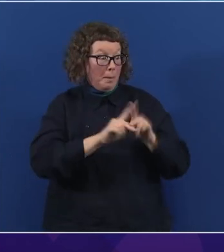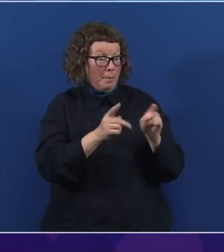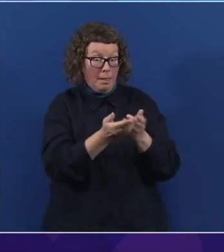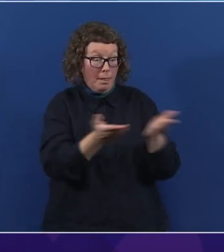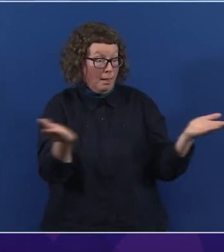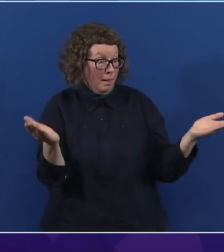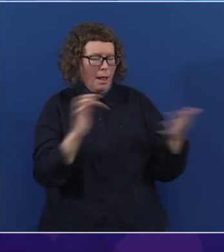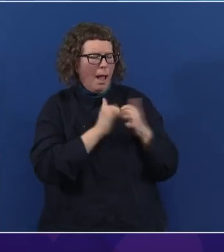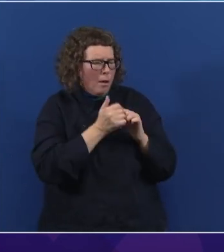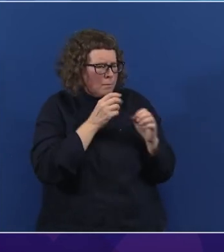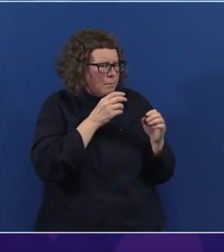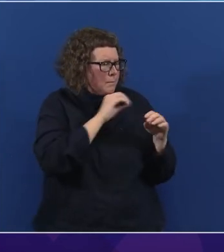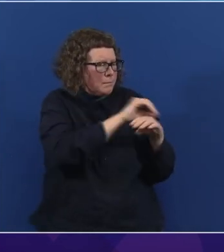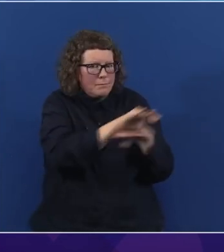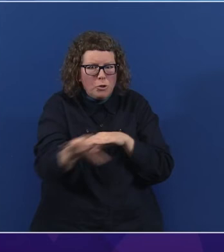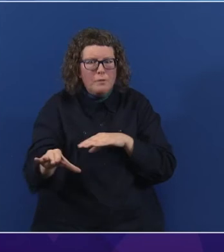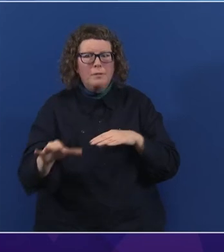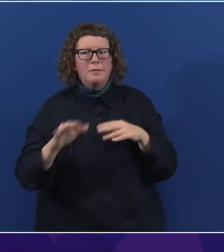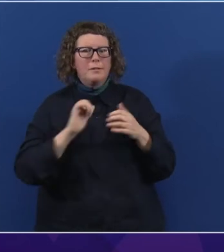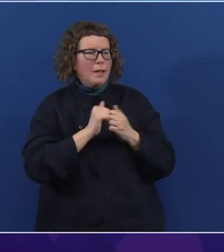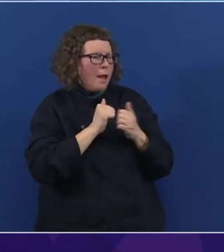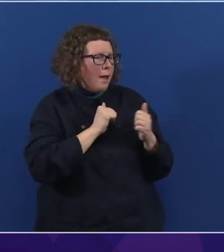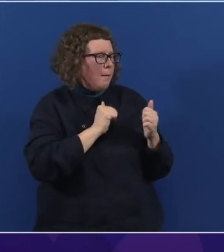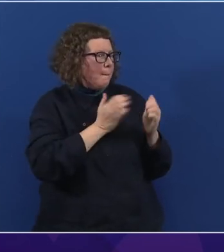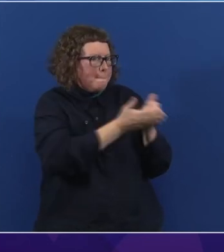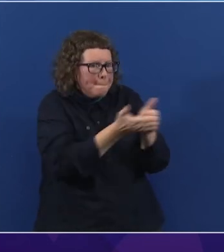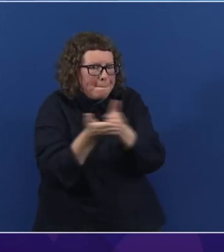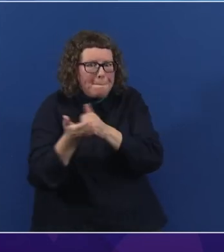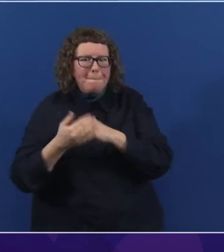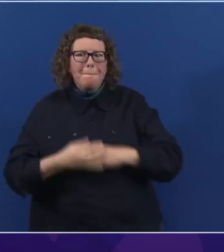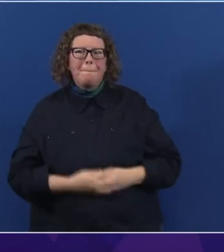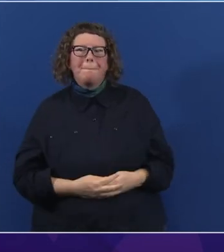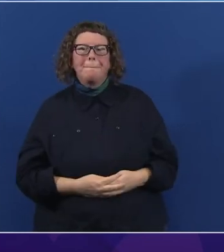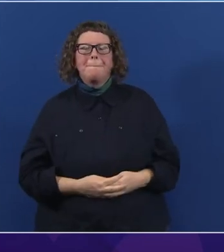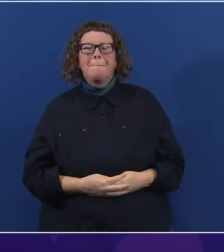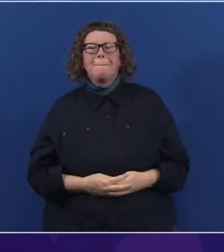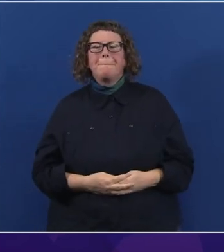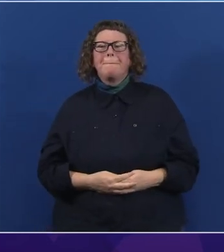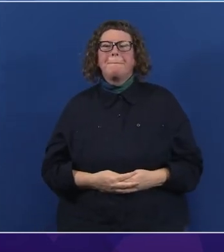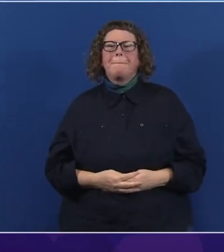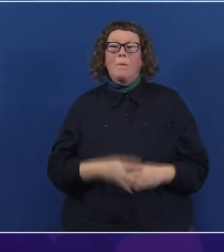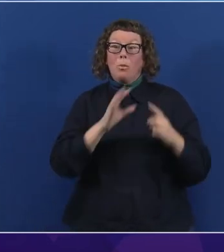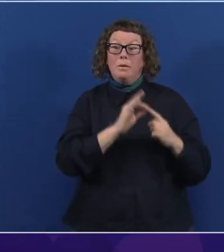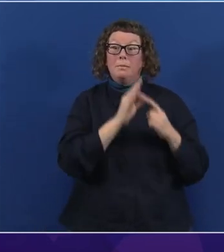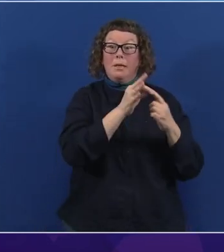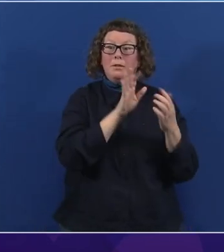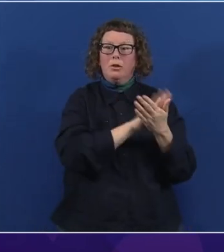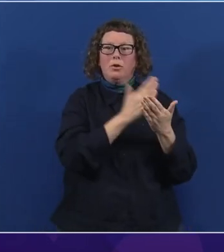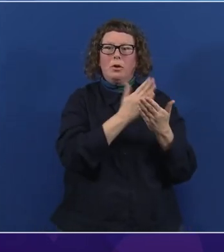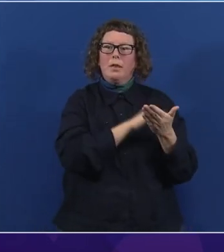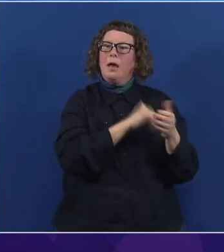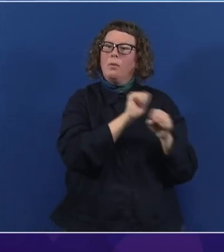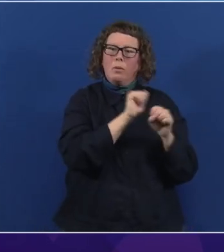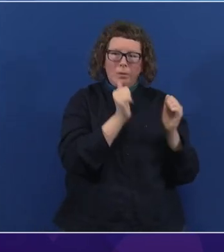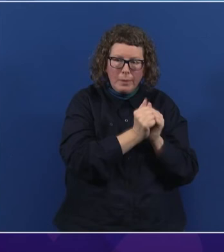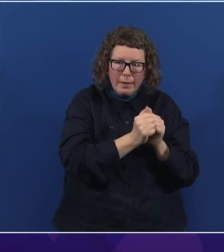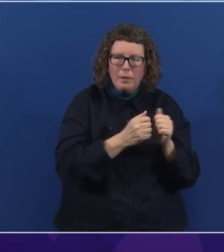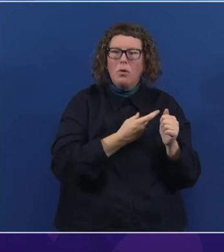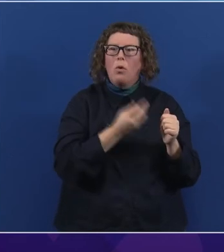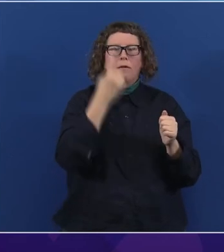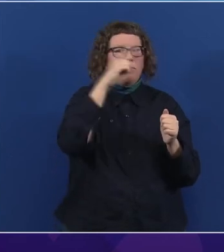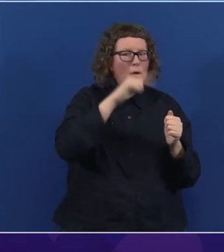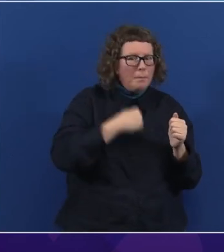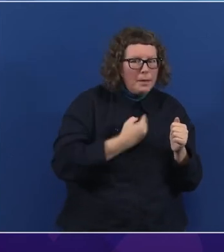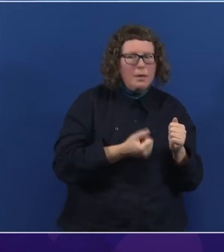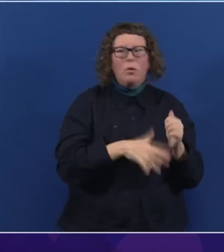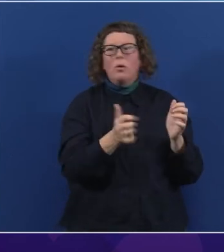the people around me, or people that come in contact with me, especially the cooks that I work with or that work